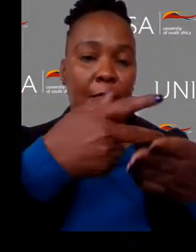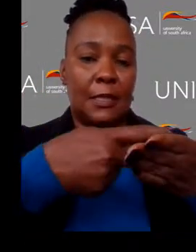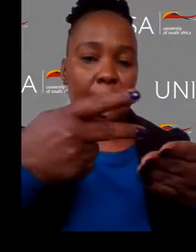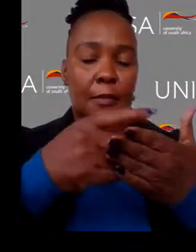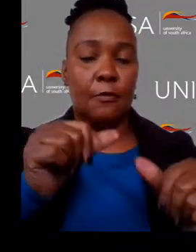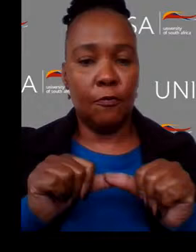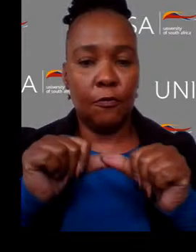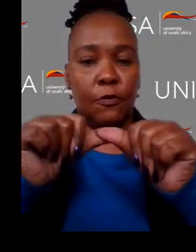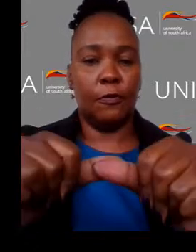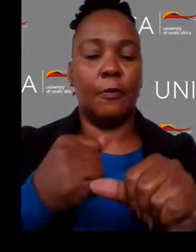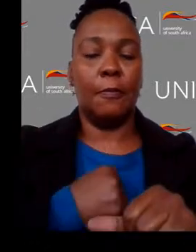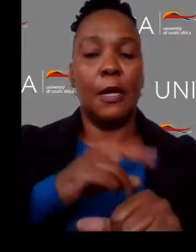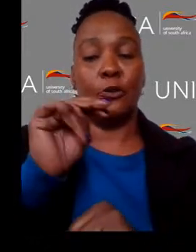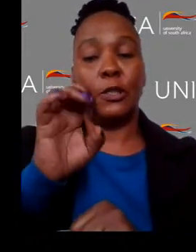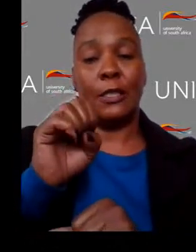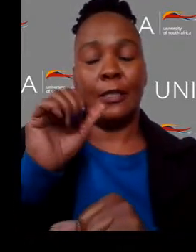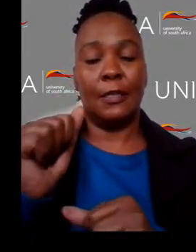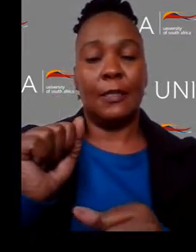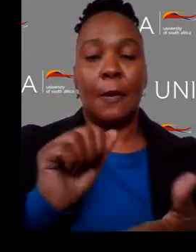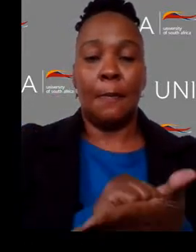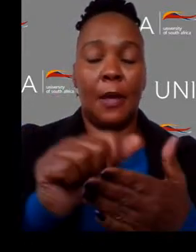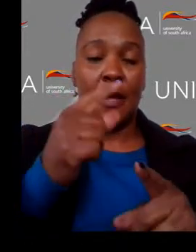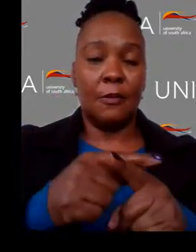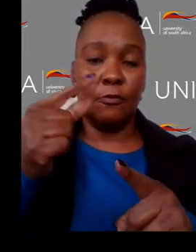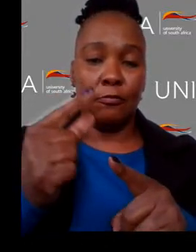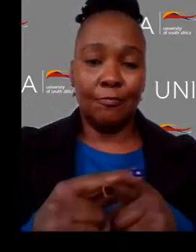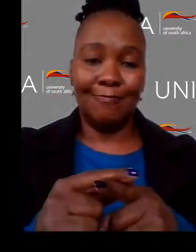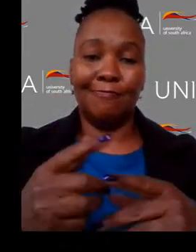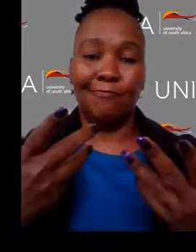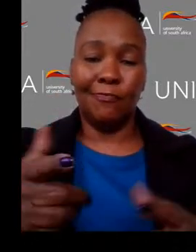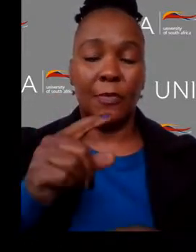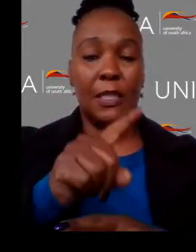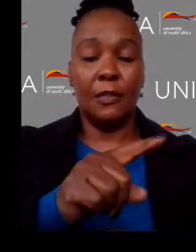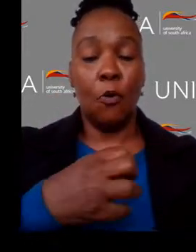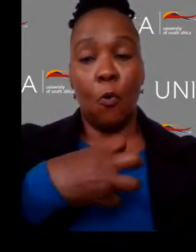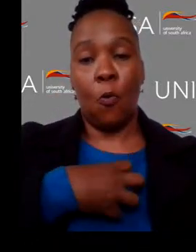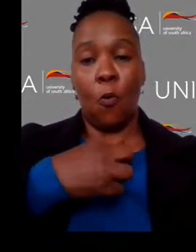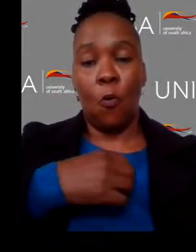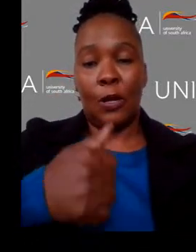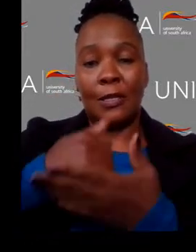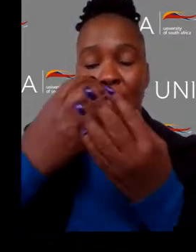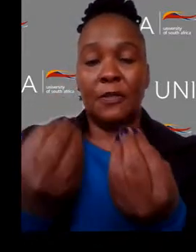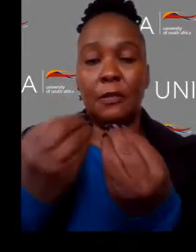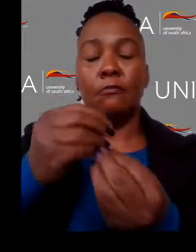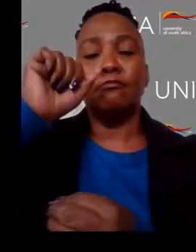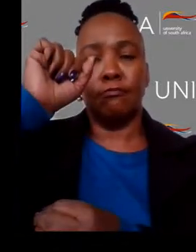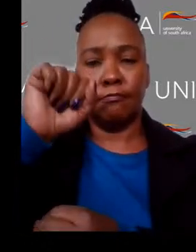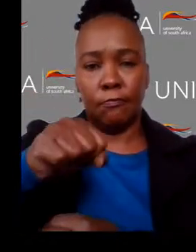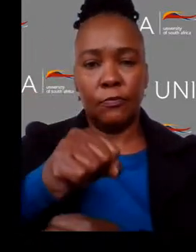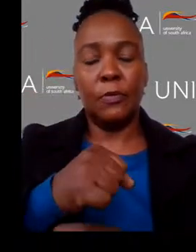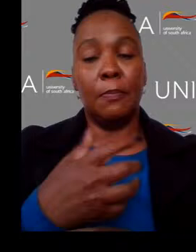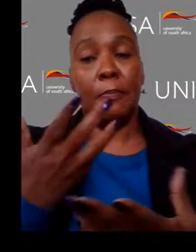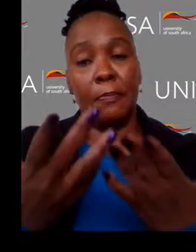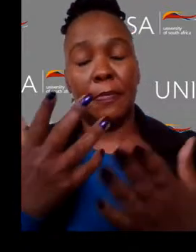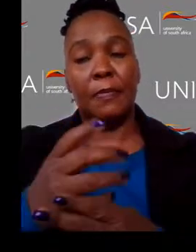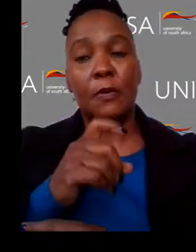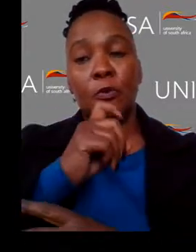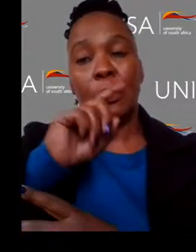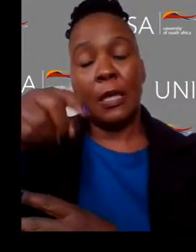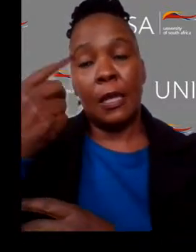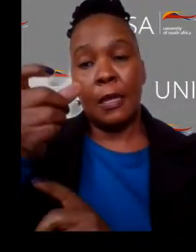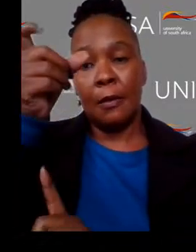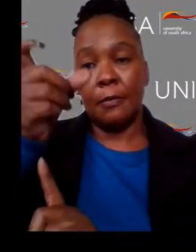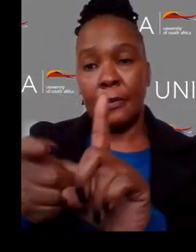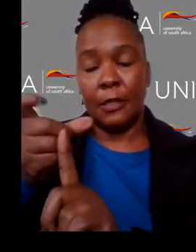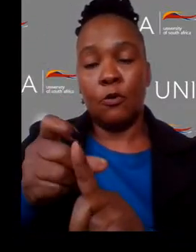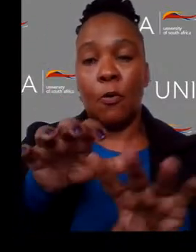your myUNISA password. Then if this is your own device, you can click on yes. But remember, if you're using a